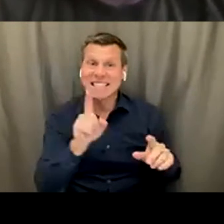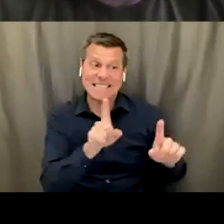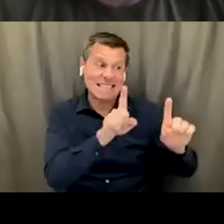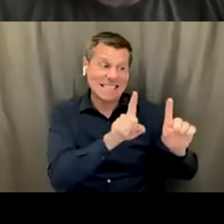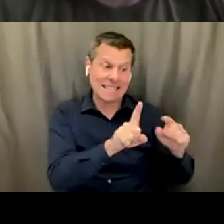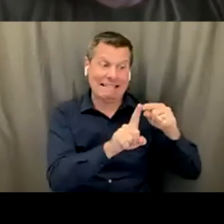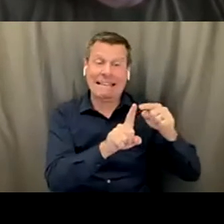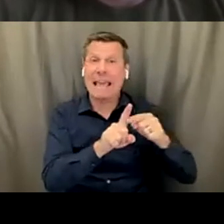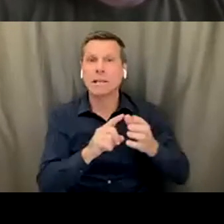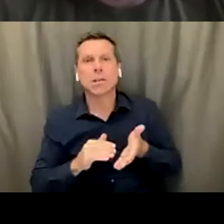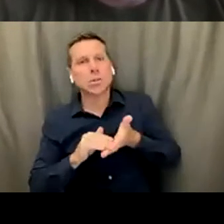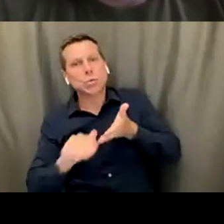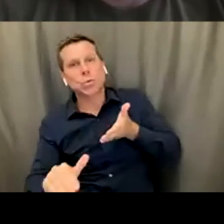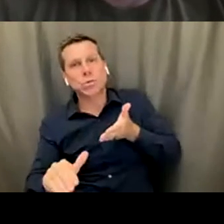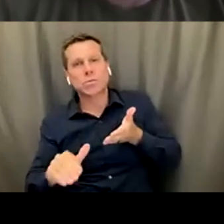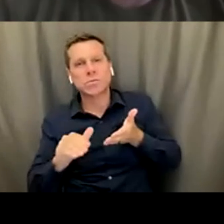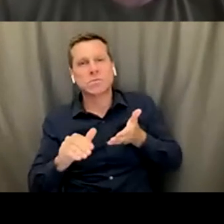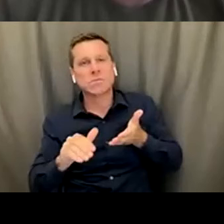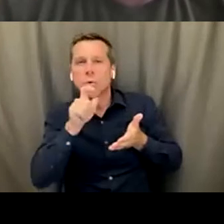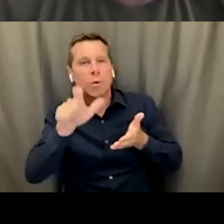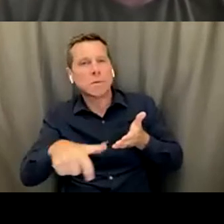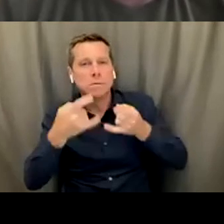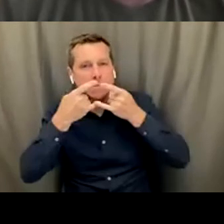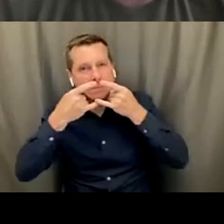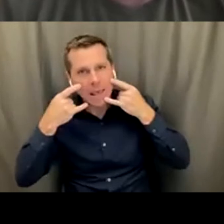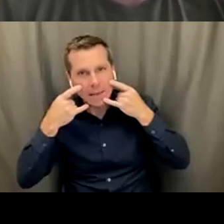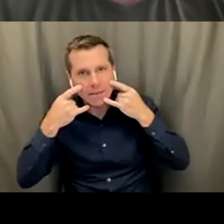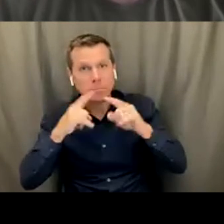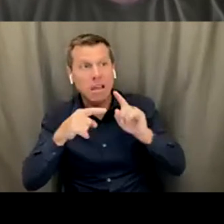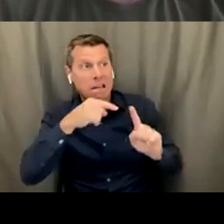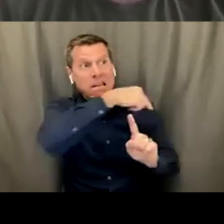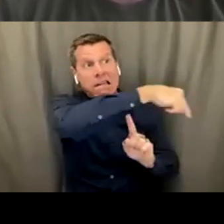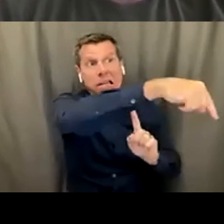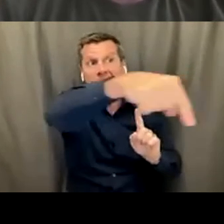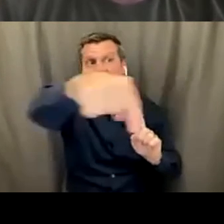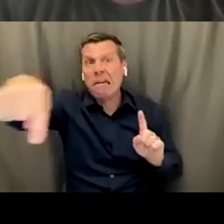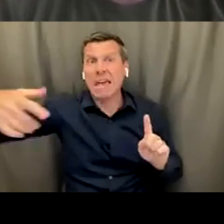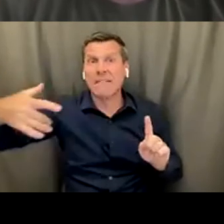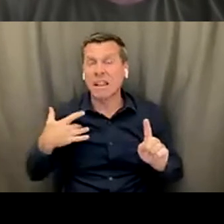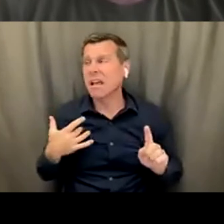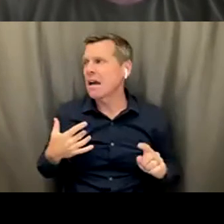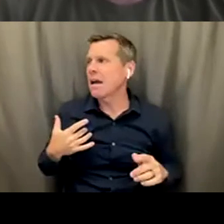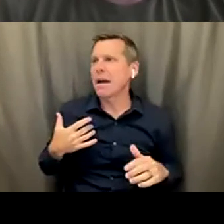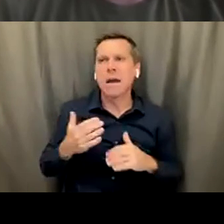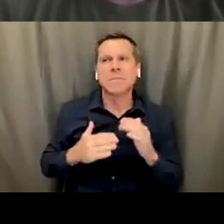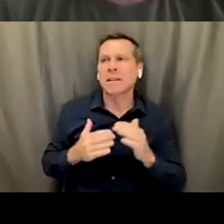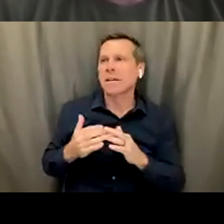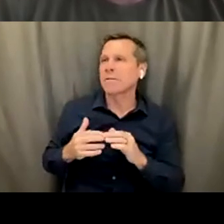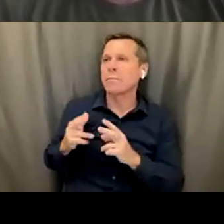waiver, that they can't wear a mask, but nobody feels comfortable being their partner?